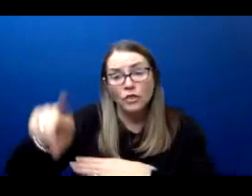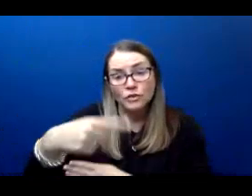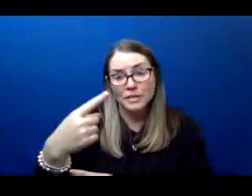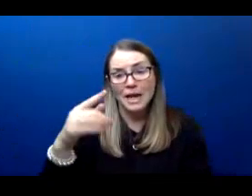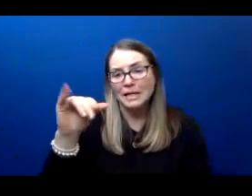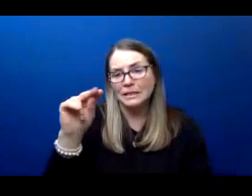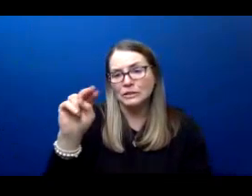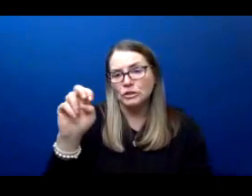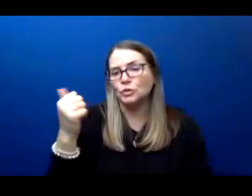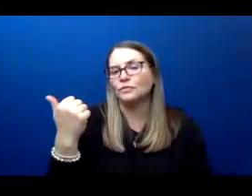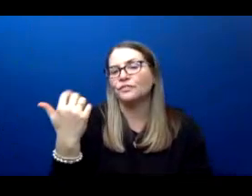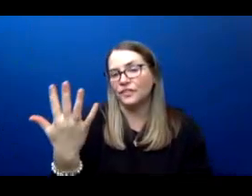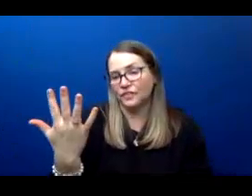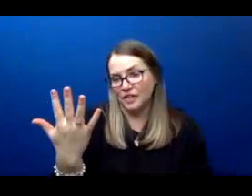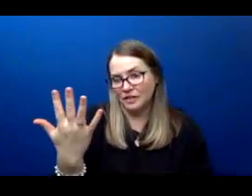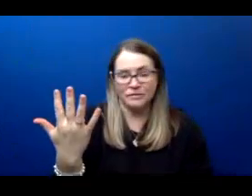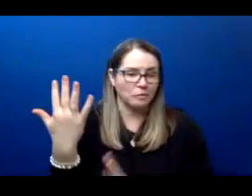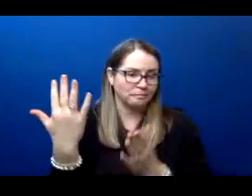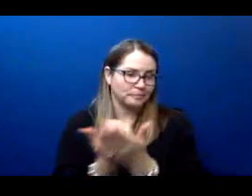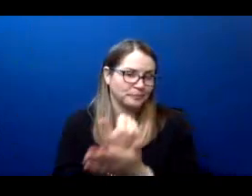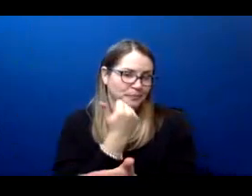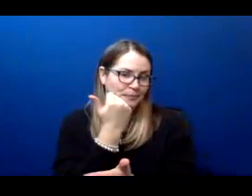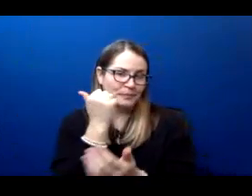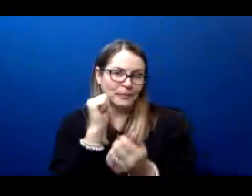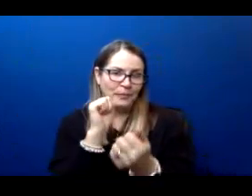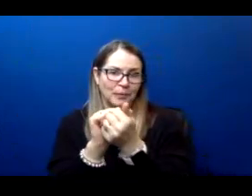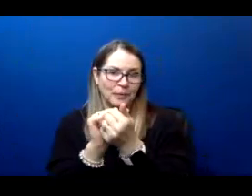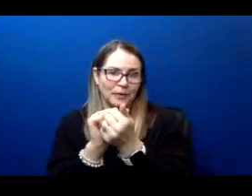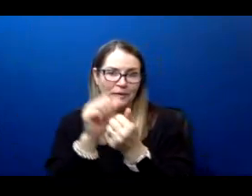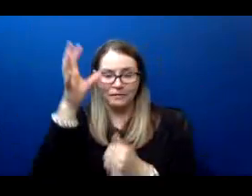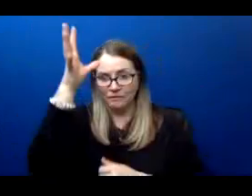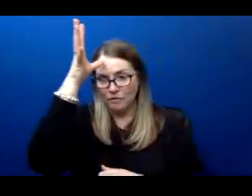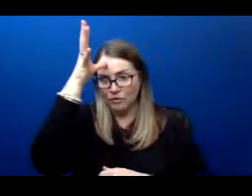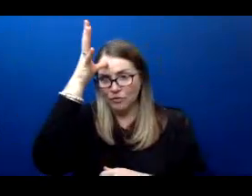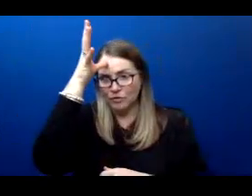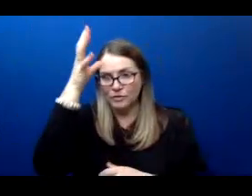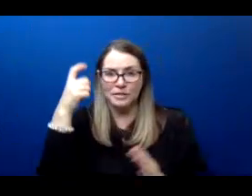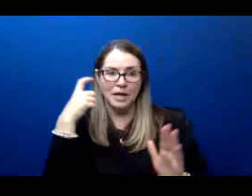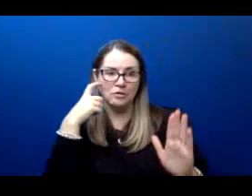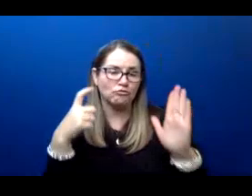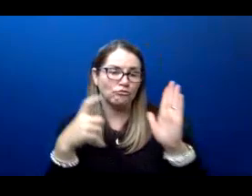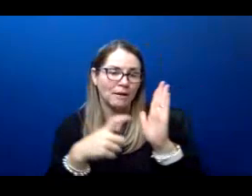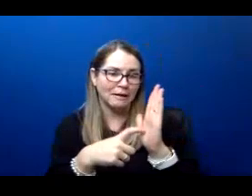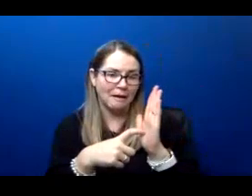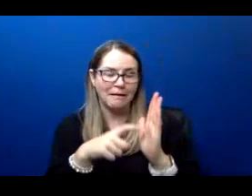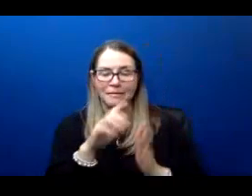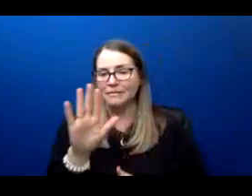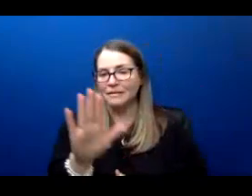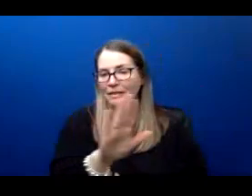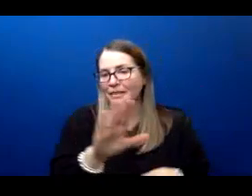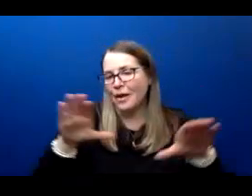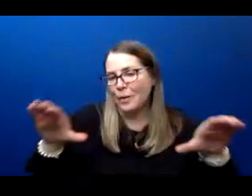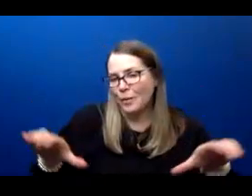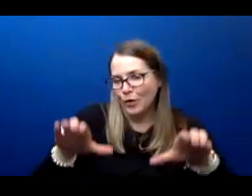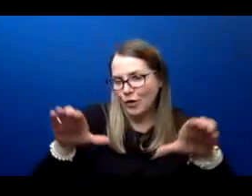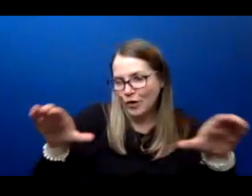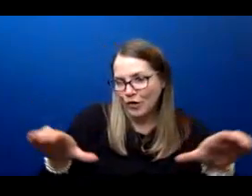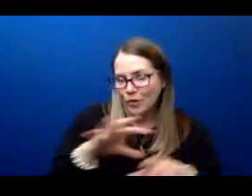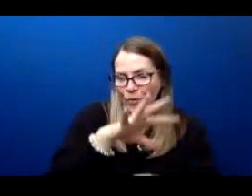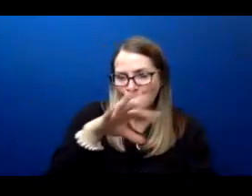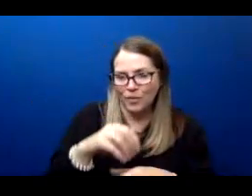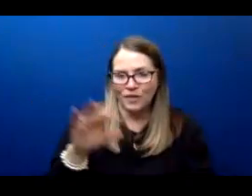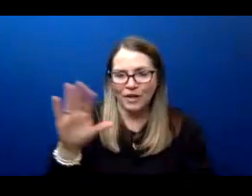15th, so please celebrate with your fathers and recognize kind of the work that they do in your lives and in the